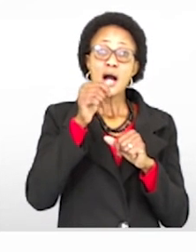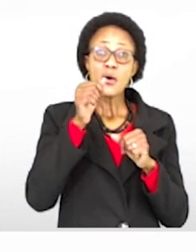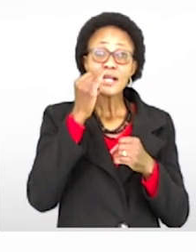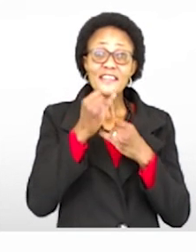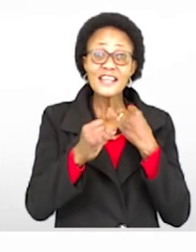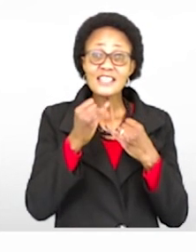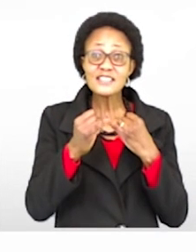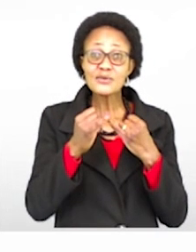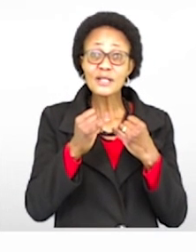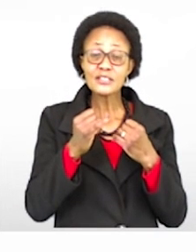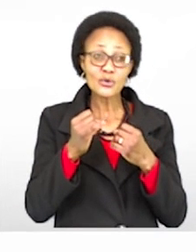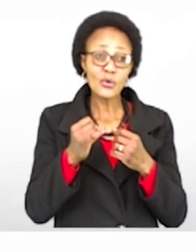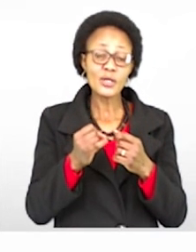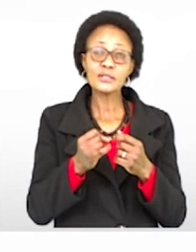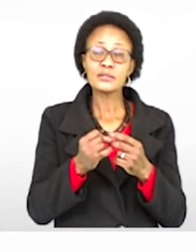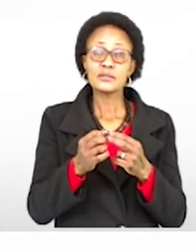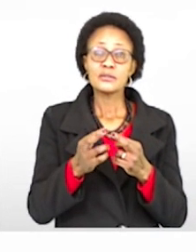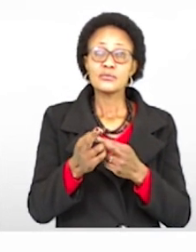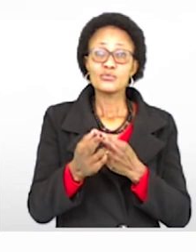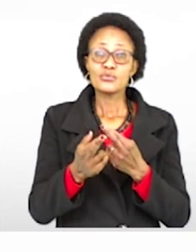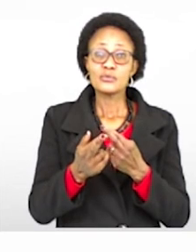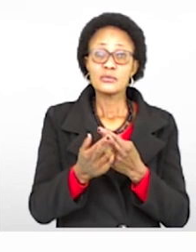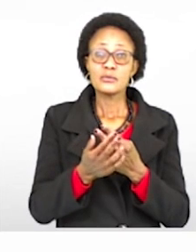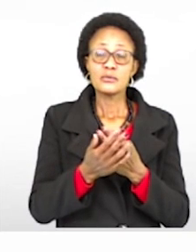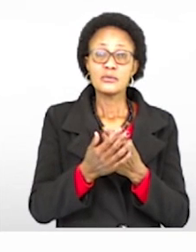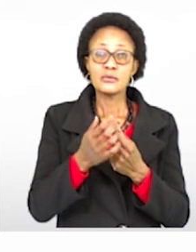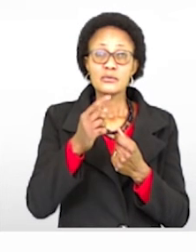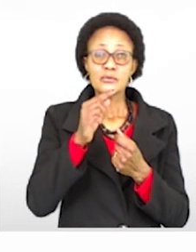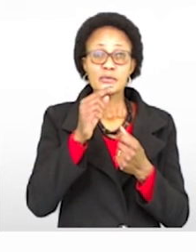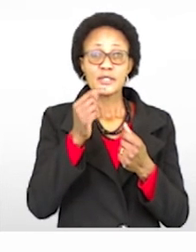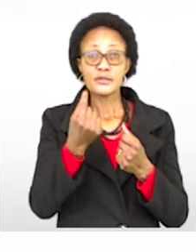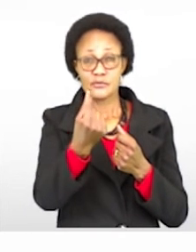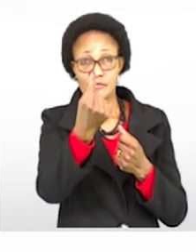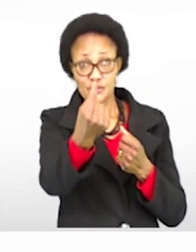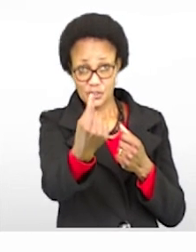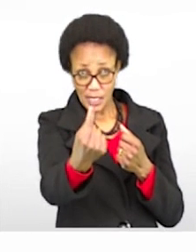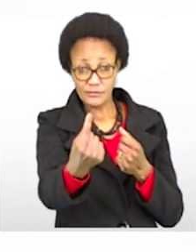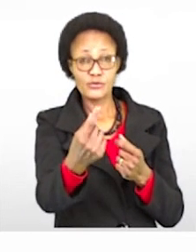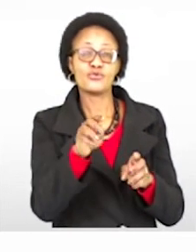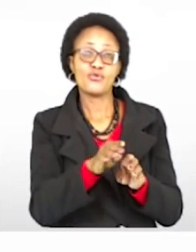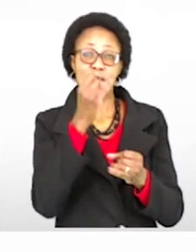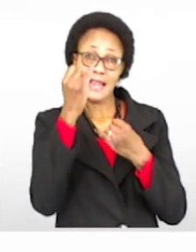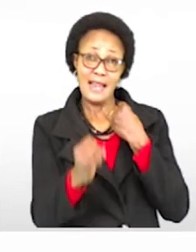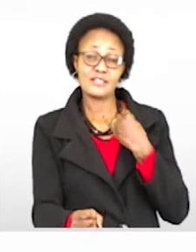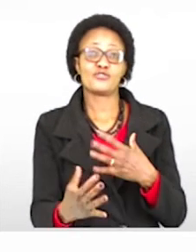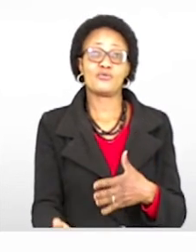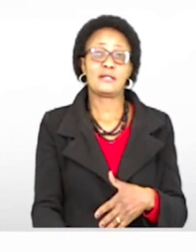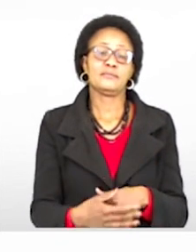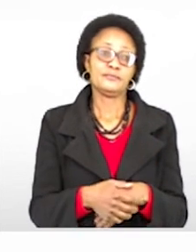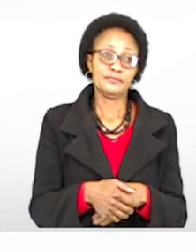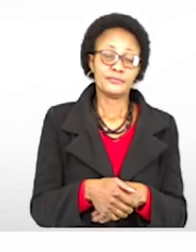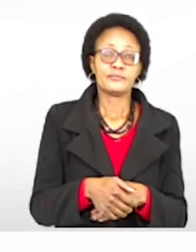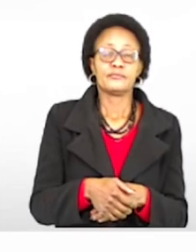to send a letter. And that one you're going to do by yourselves. Remember, you can color